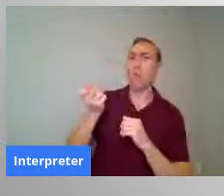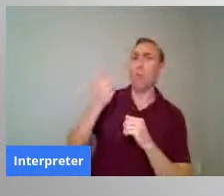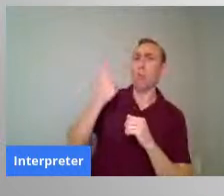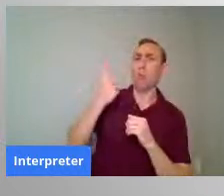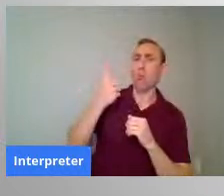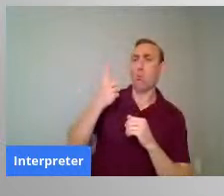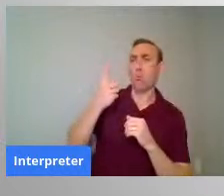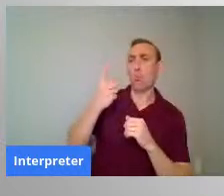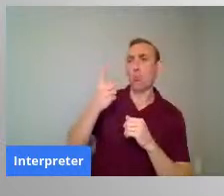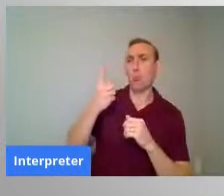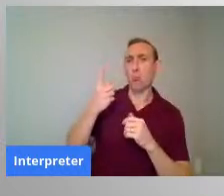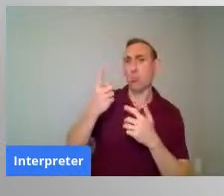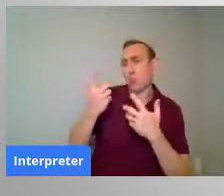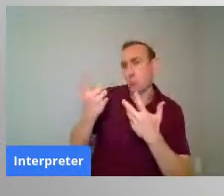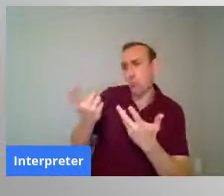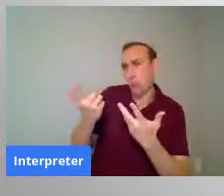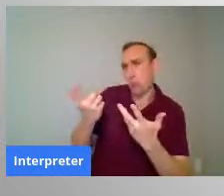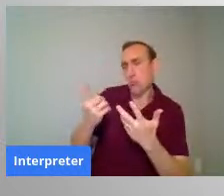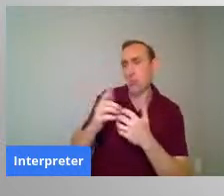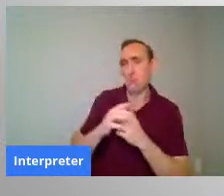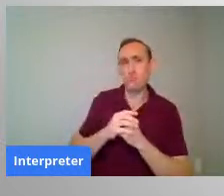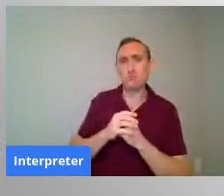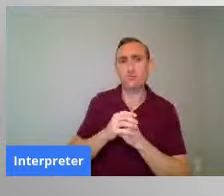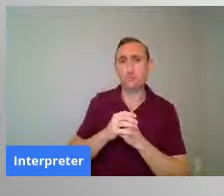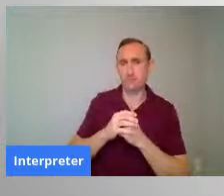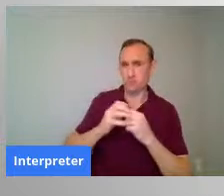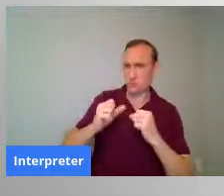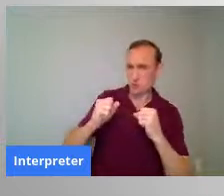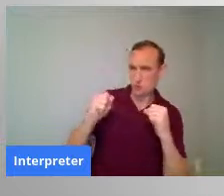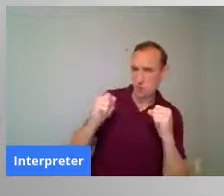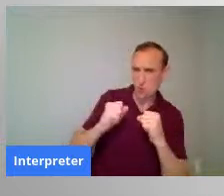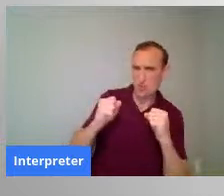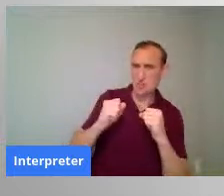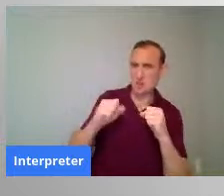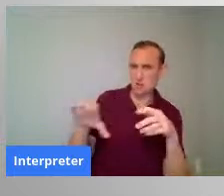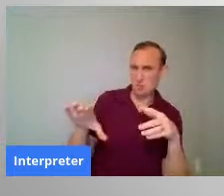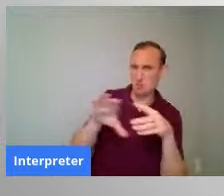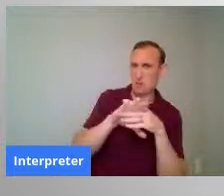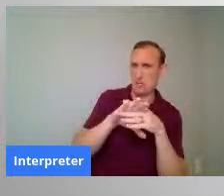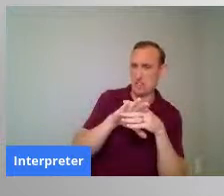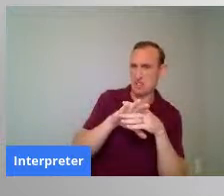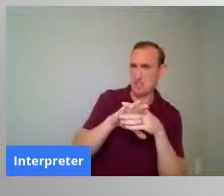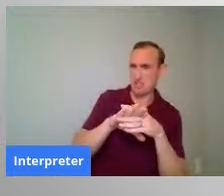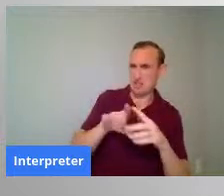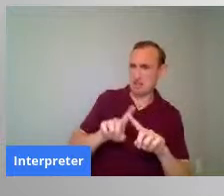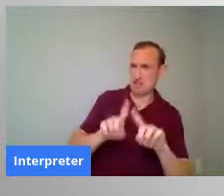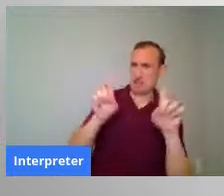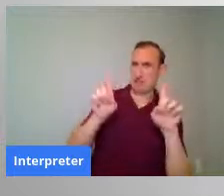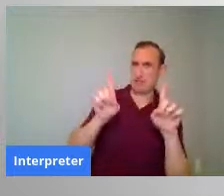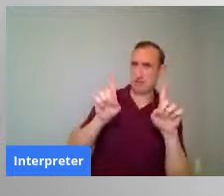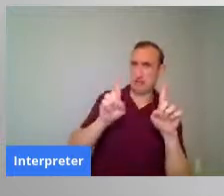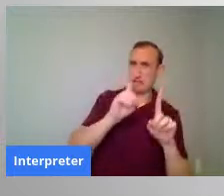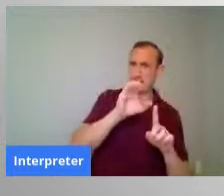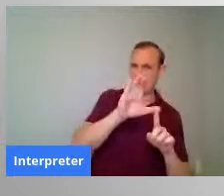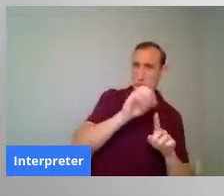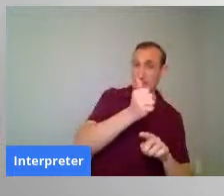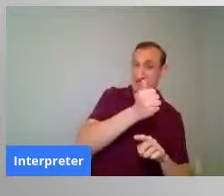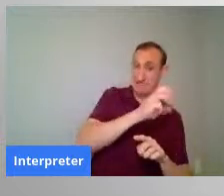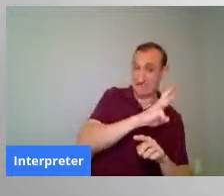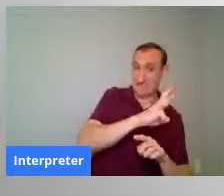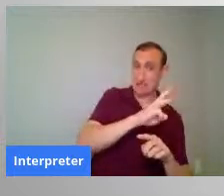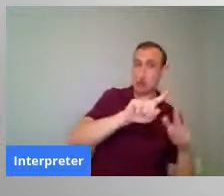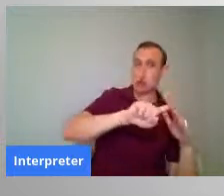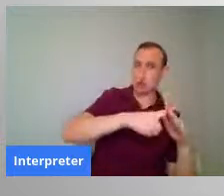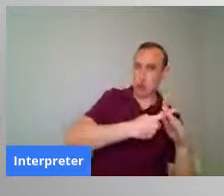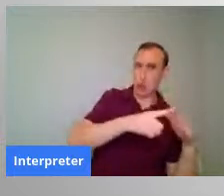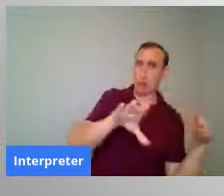off from any other year, but the winter break kind of is, because they're off starting December 16th, and then they don't come back until